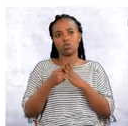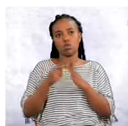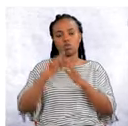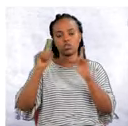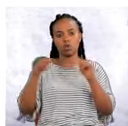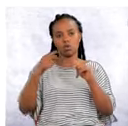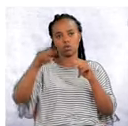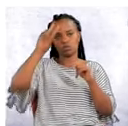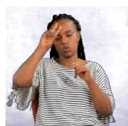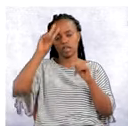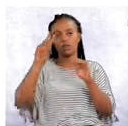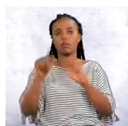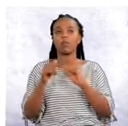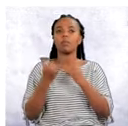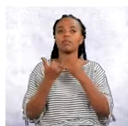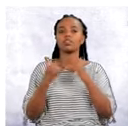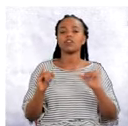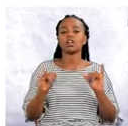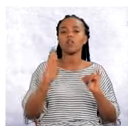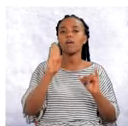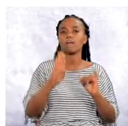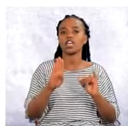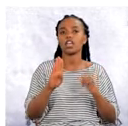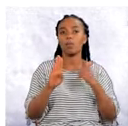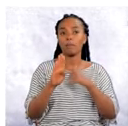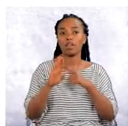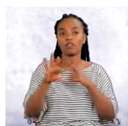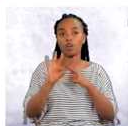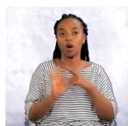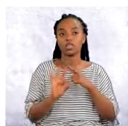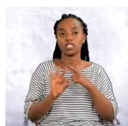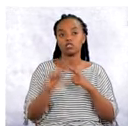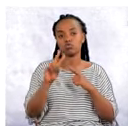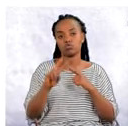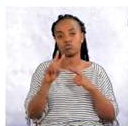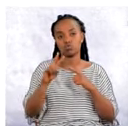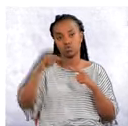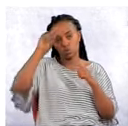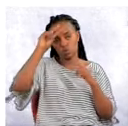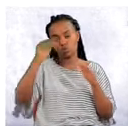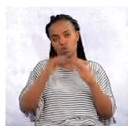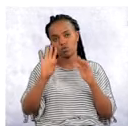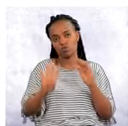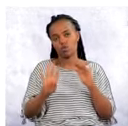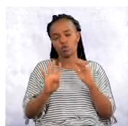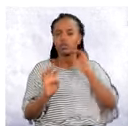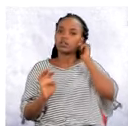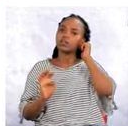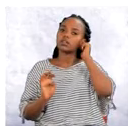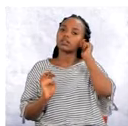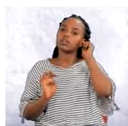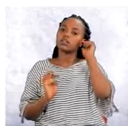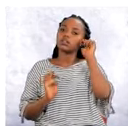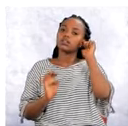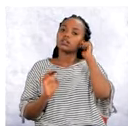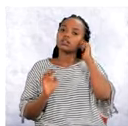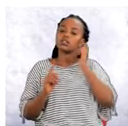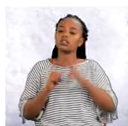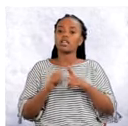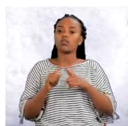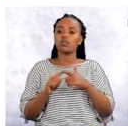squared, divided by b, we have found b to be 2, 2 squared is this, 4.